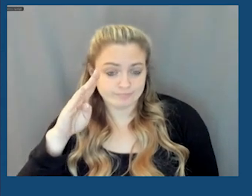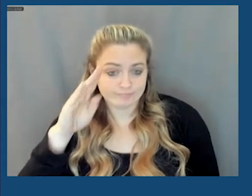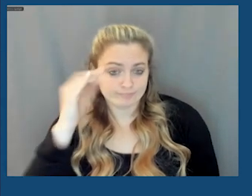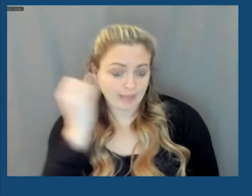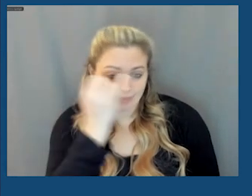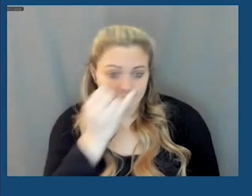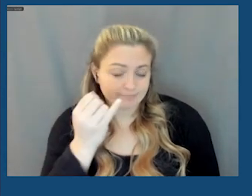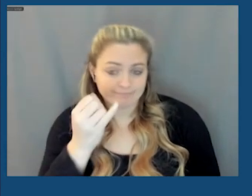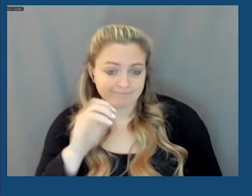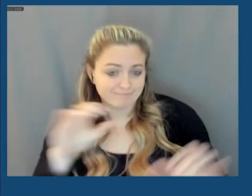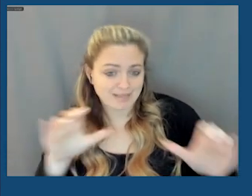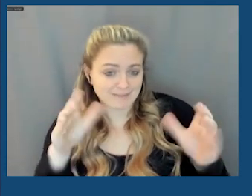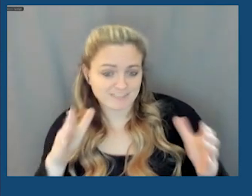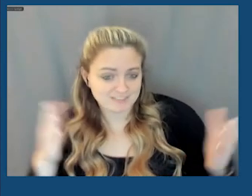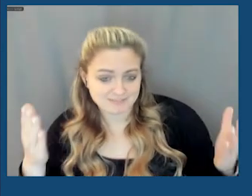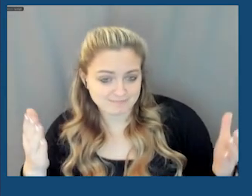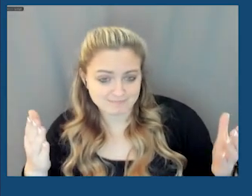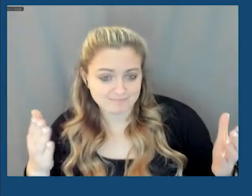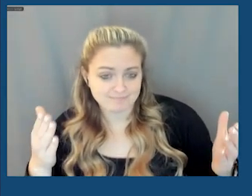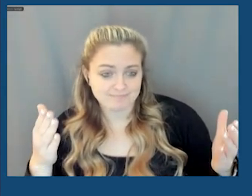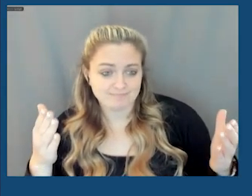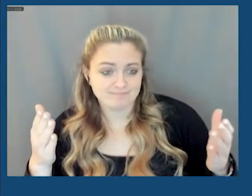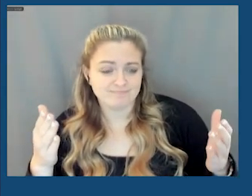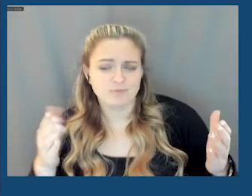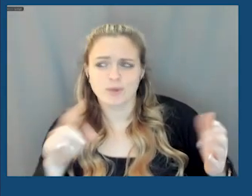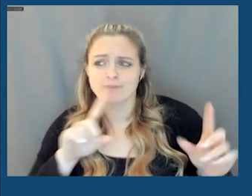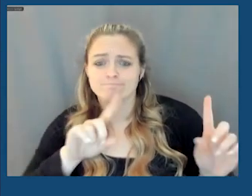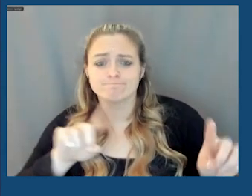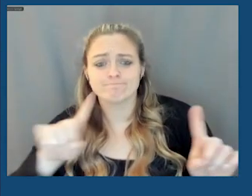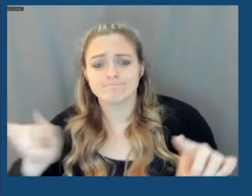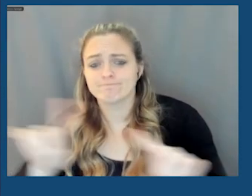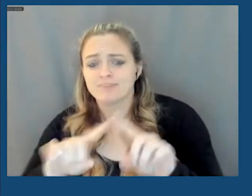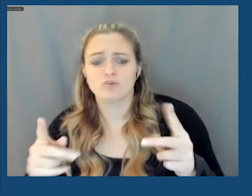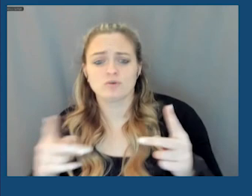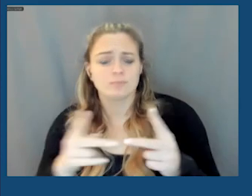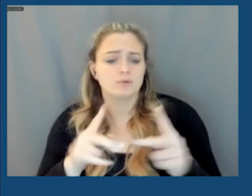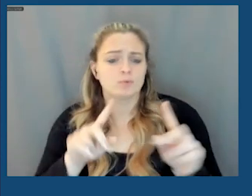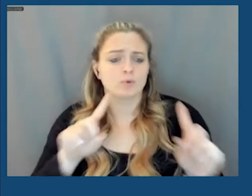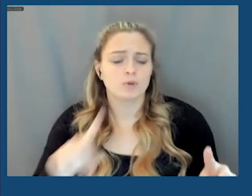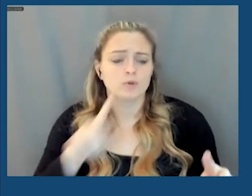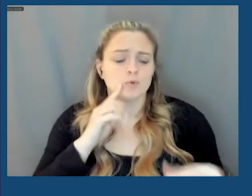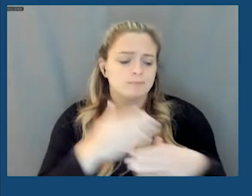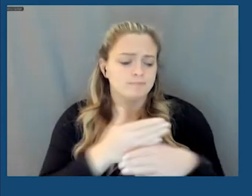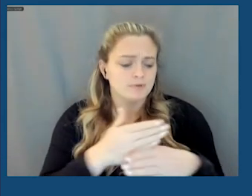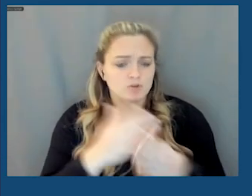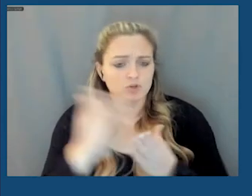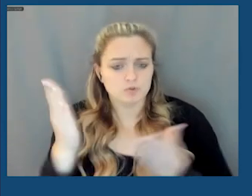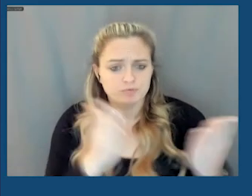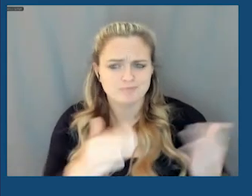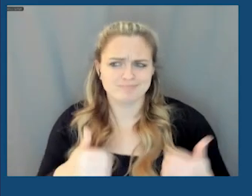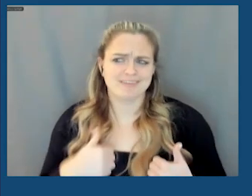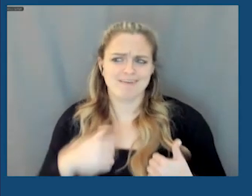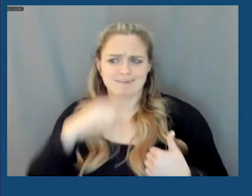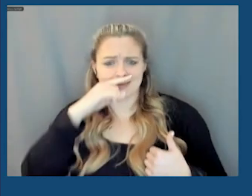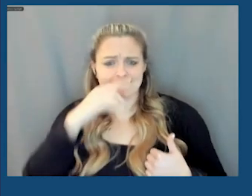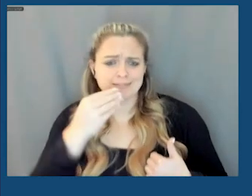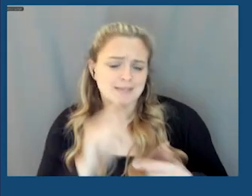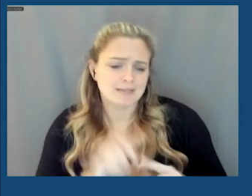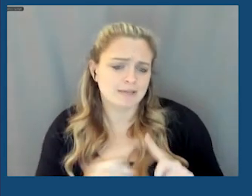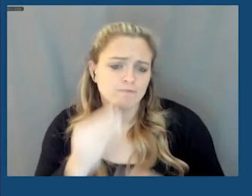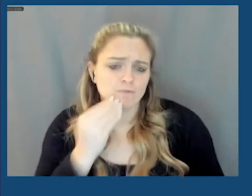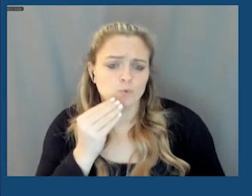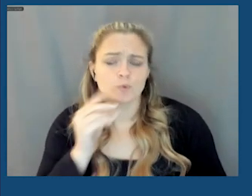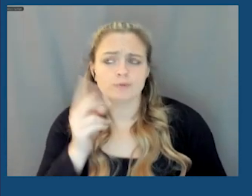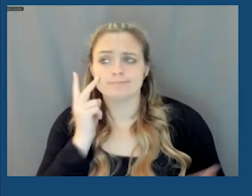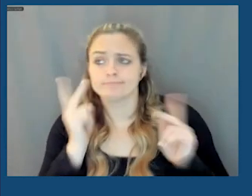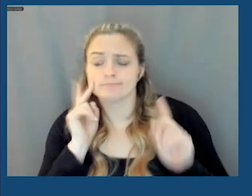activists, they took us everywhere. They took us to those interfaith services. We're little kids and eating different food and seeing different people, but